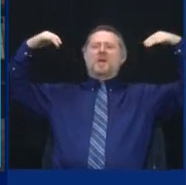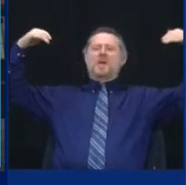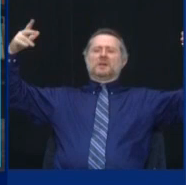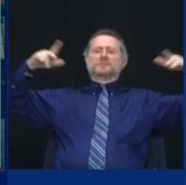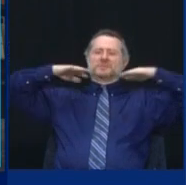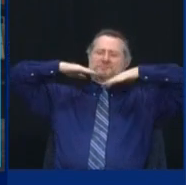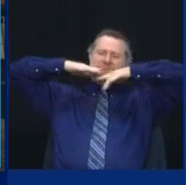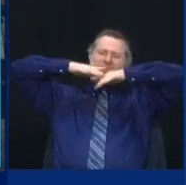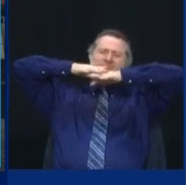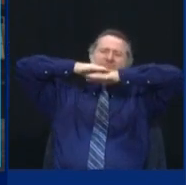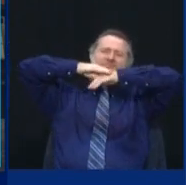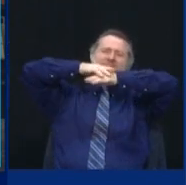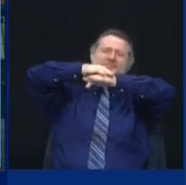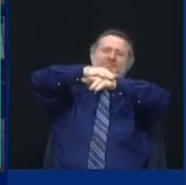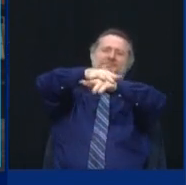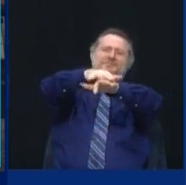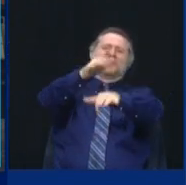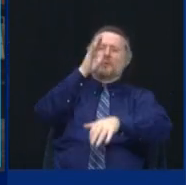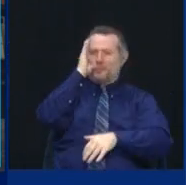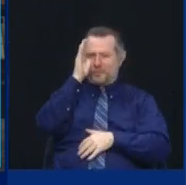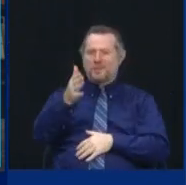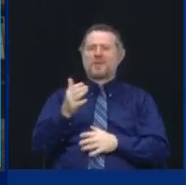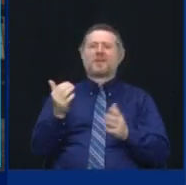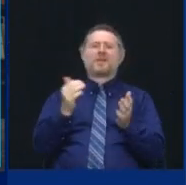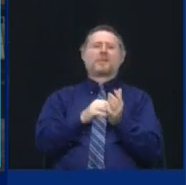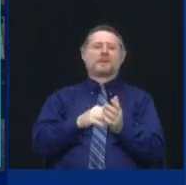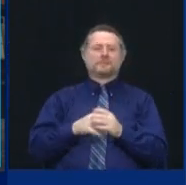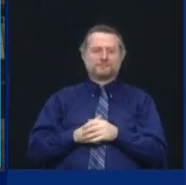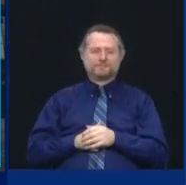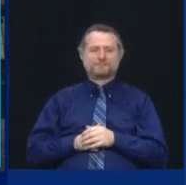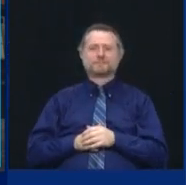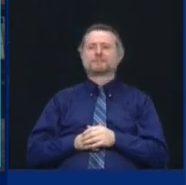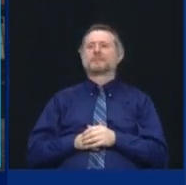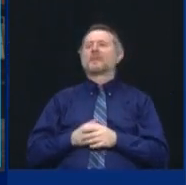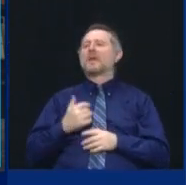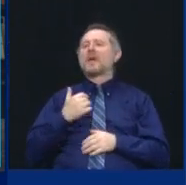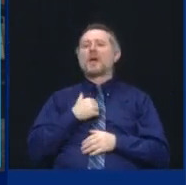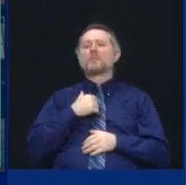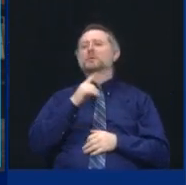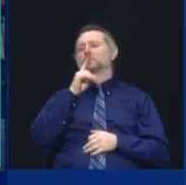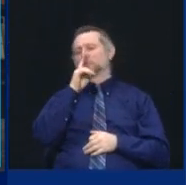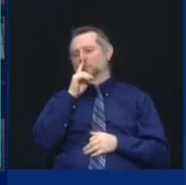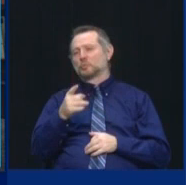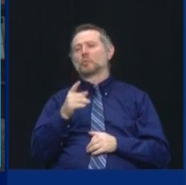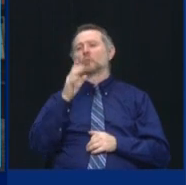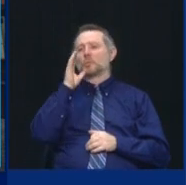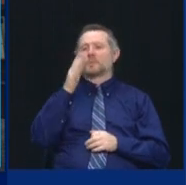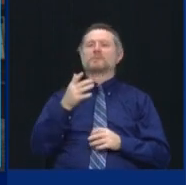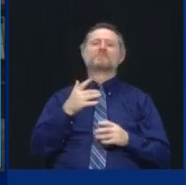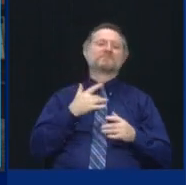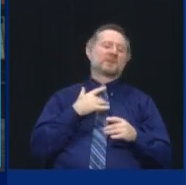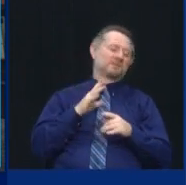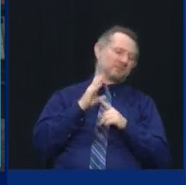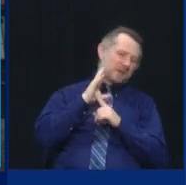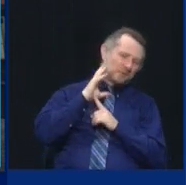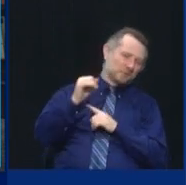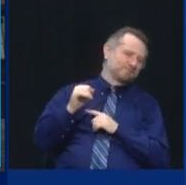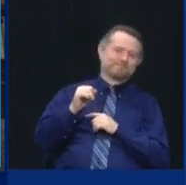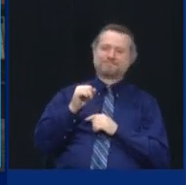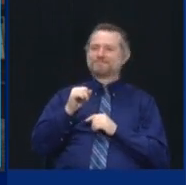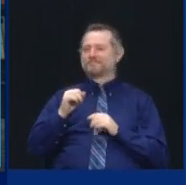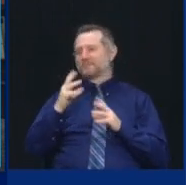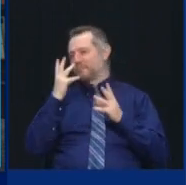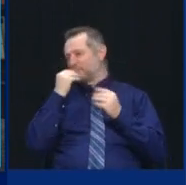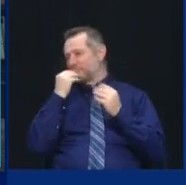once again with what I am sure is going to be a phenomenal, phenomenal